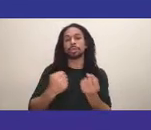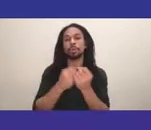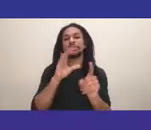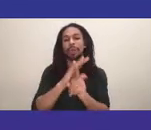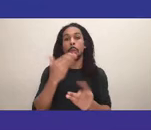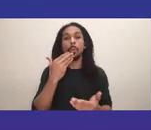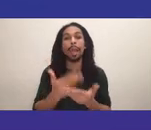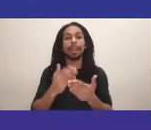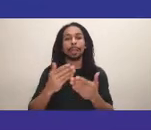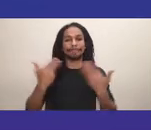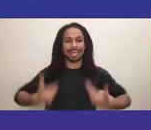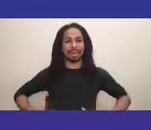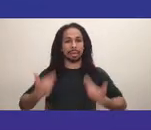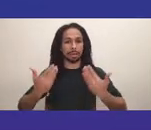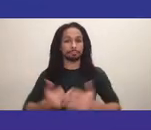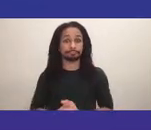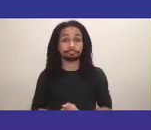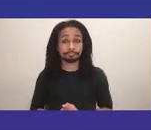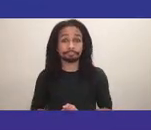well-being.